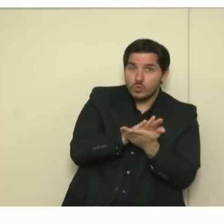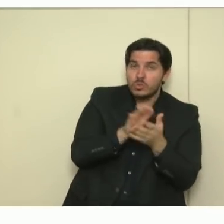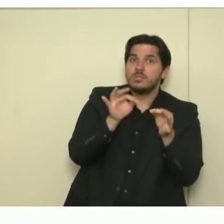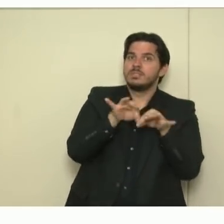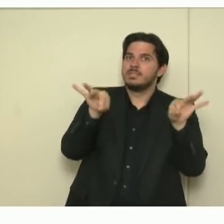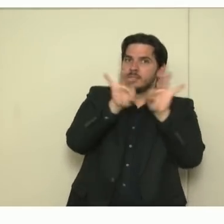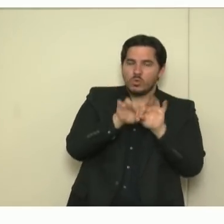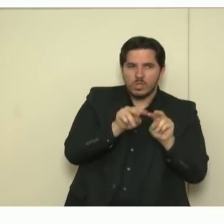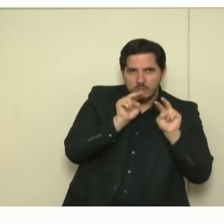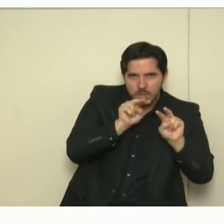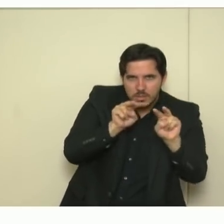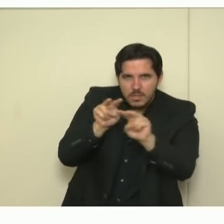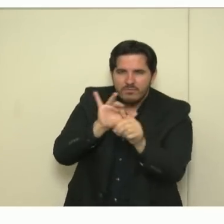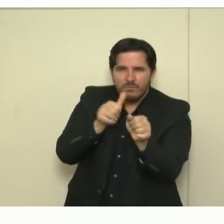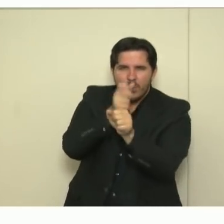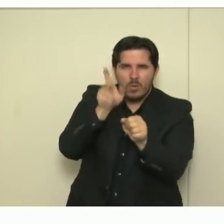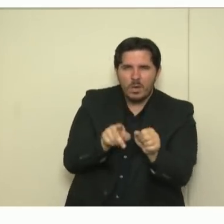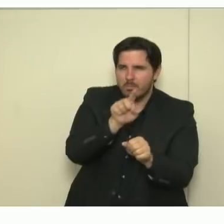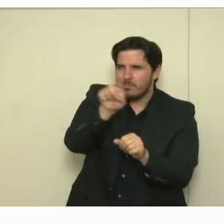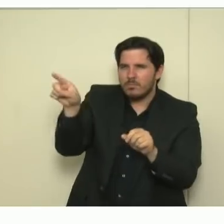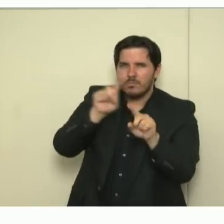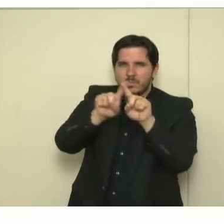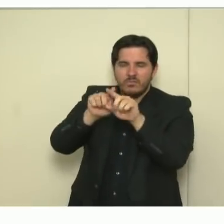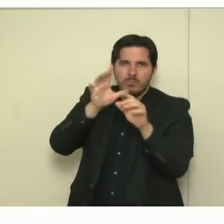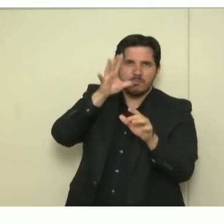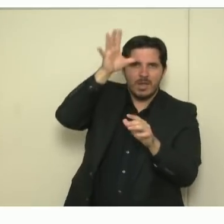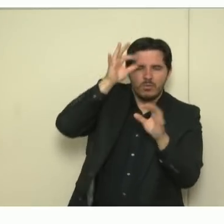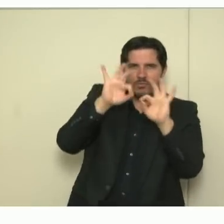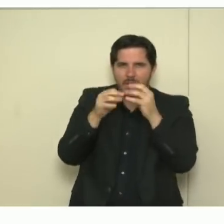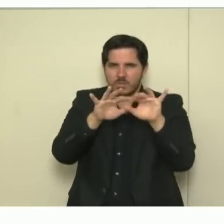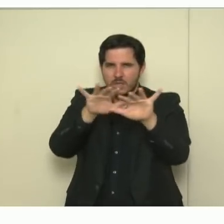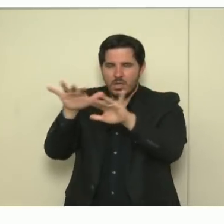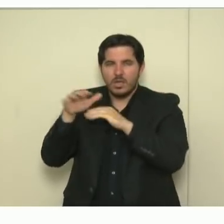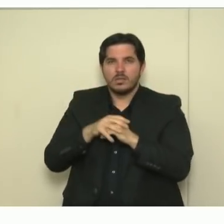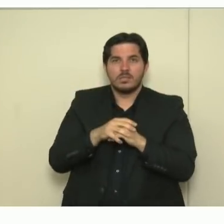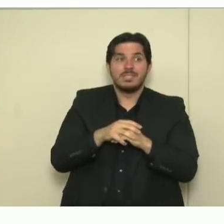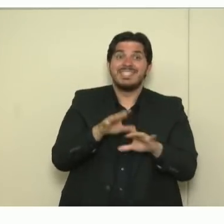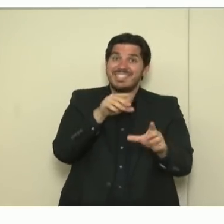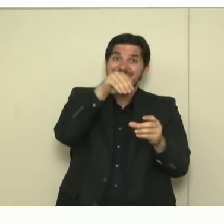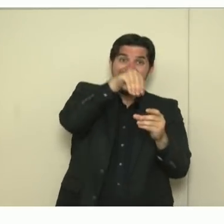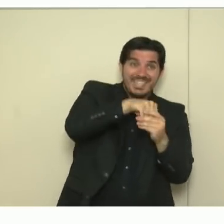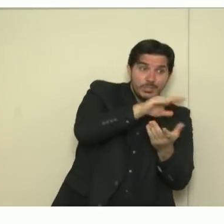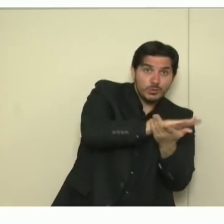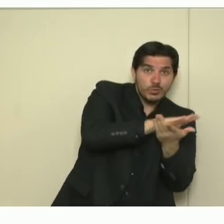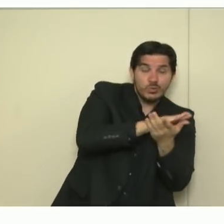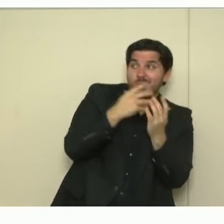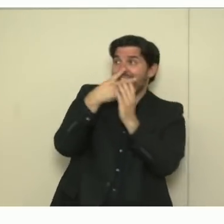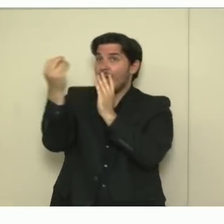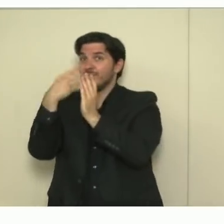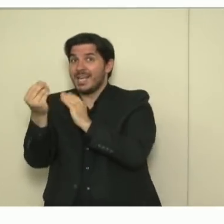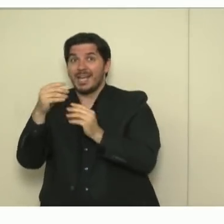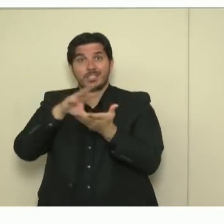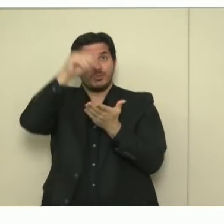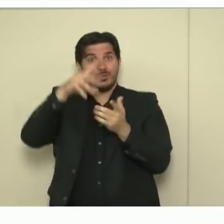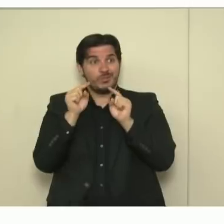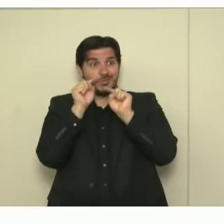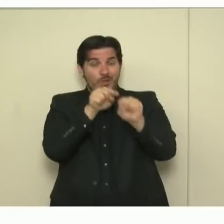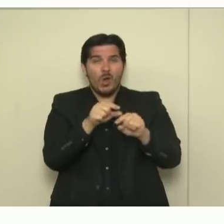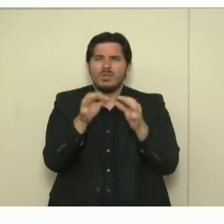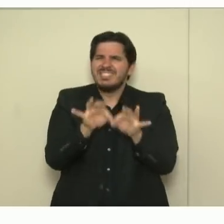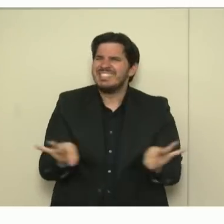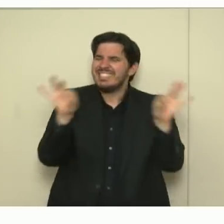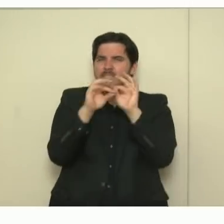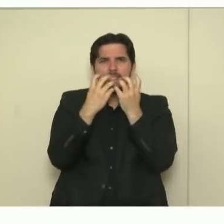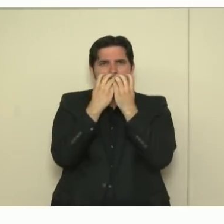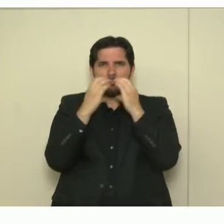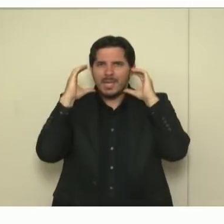making sure that you're encouraging mask wearing both in and outside of school so that we can keep this virus contained and keep our